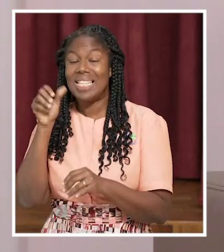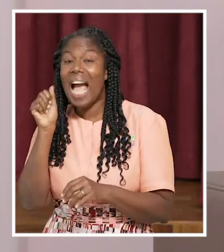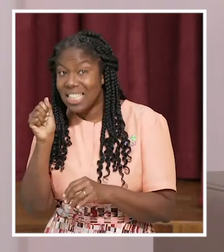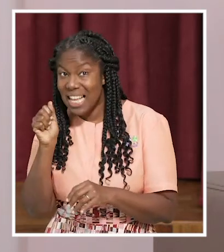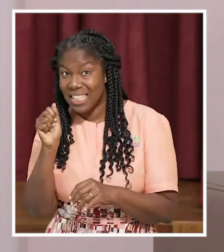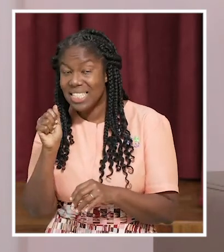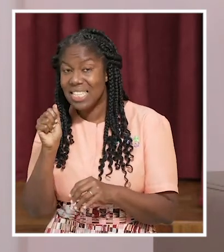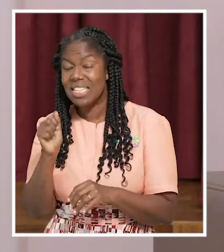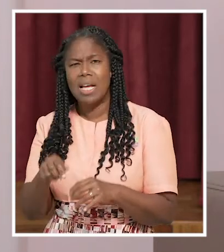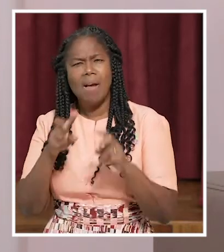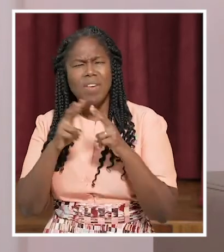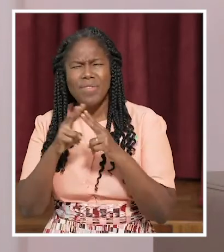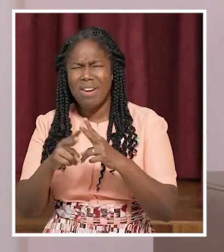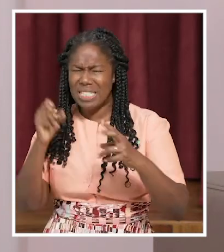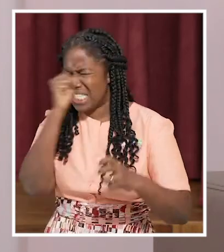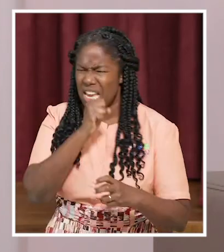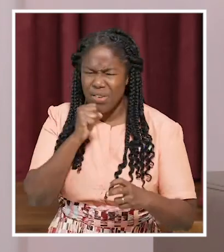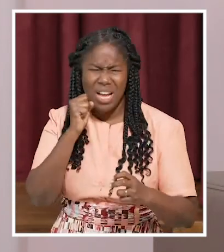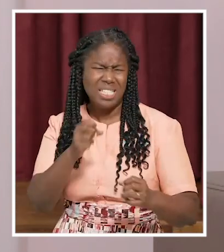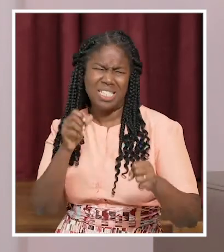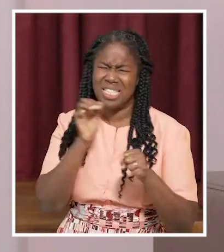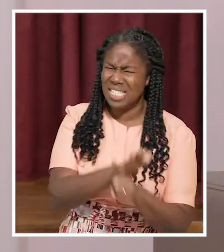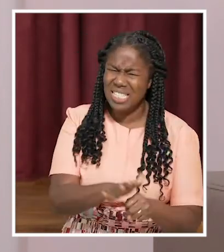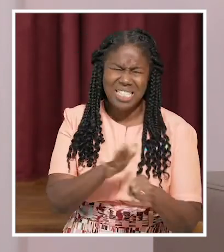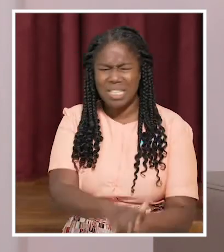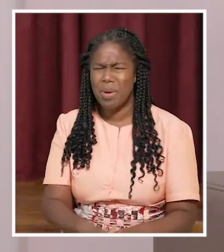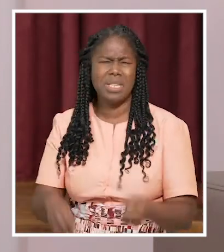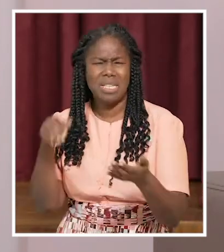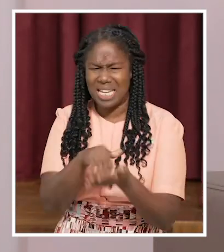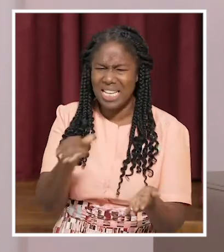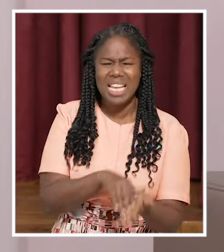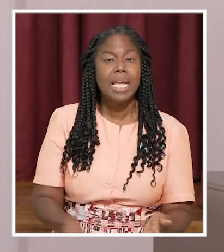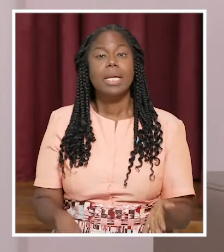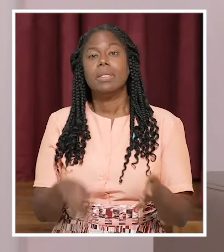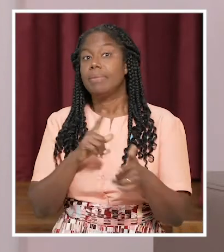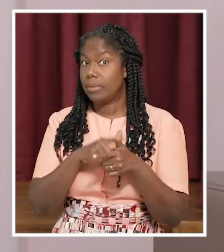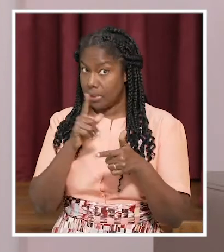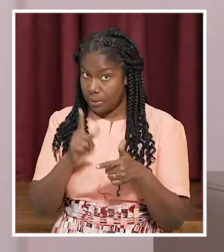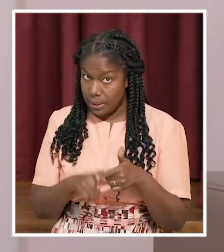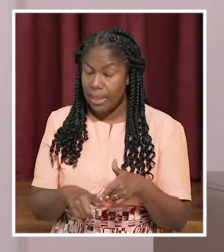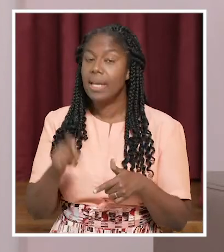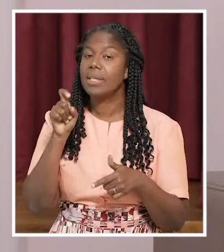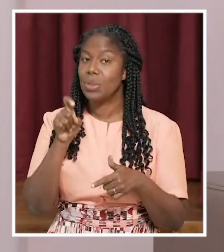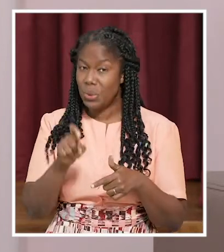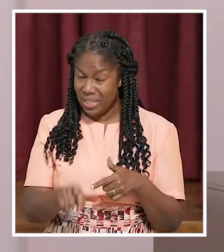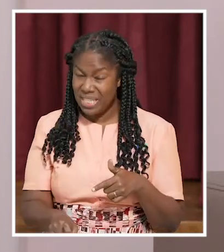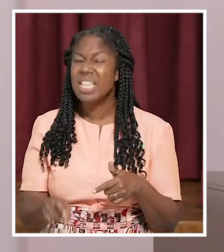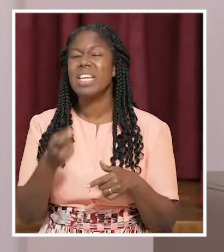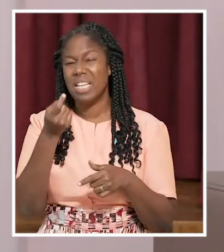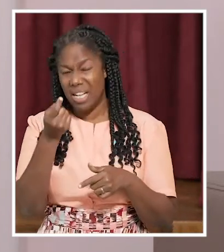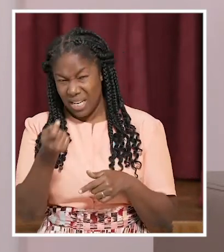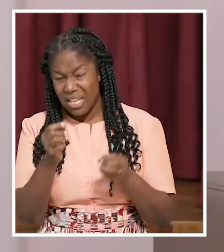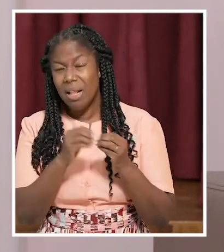severe, that's when a physiological process has kicked in that may sometimes require even medical